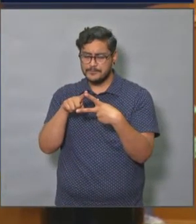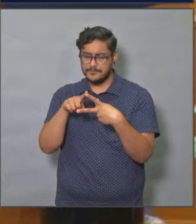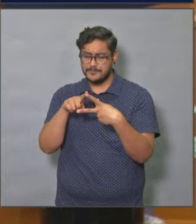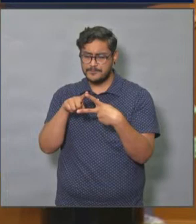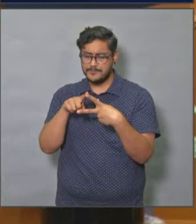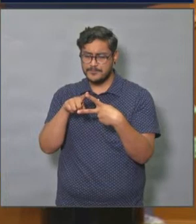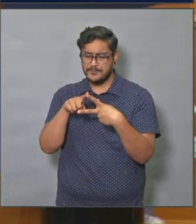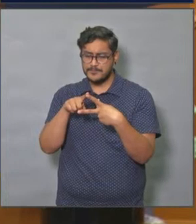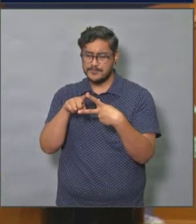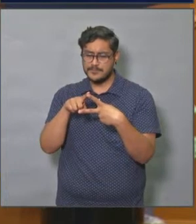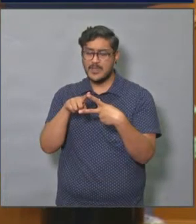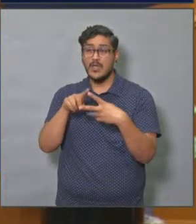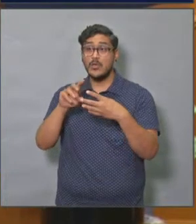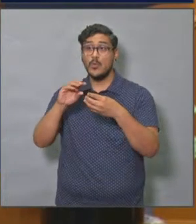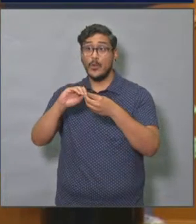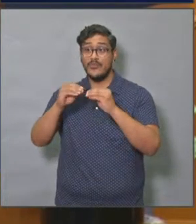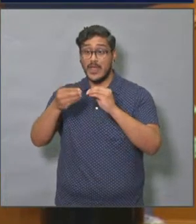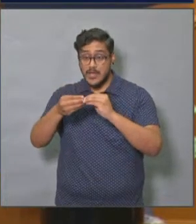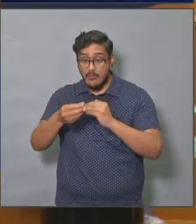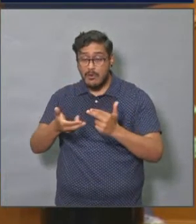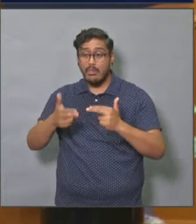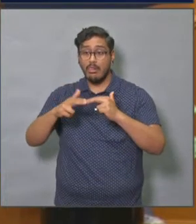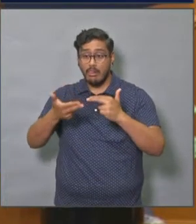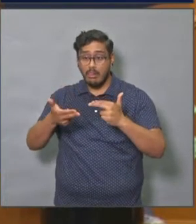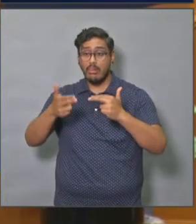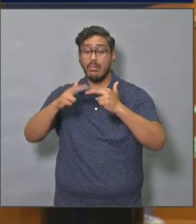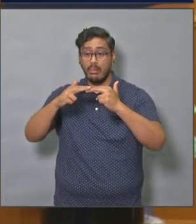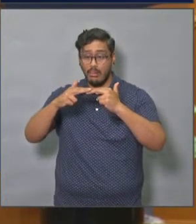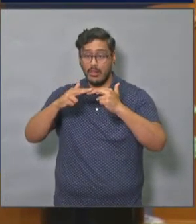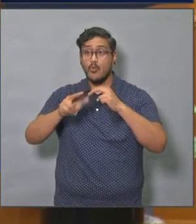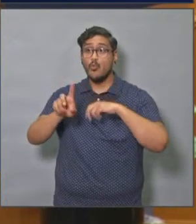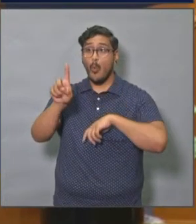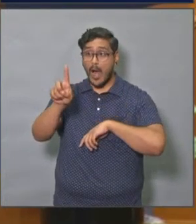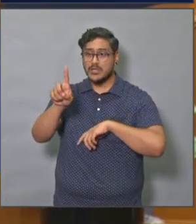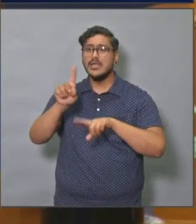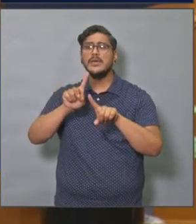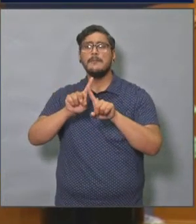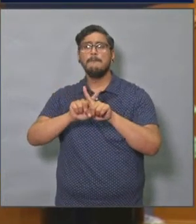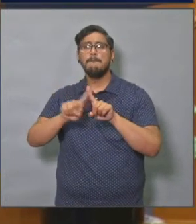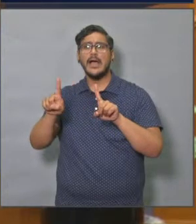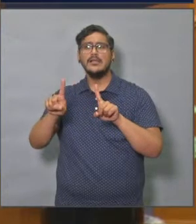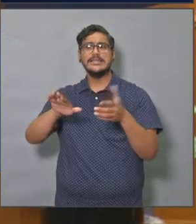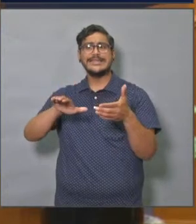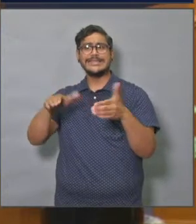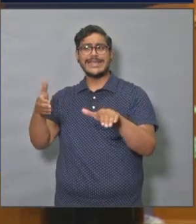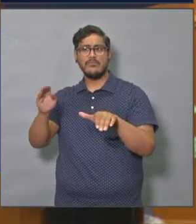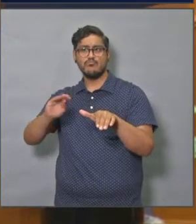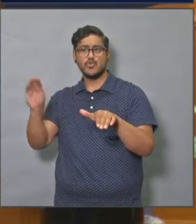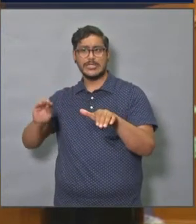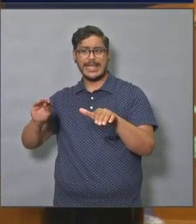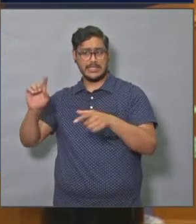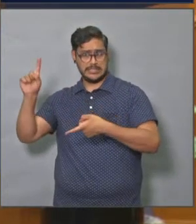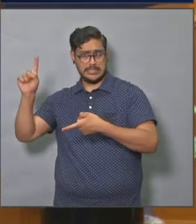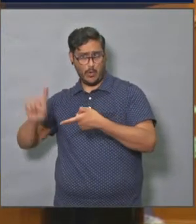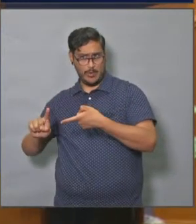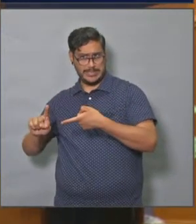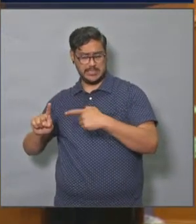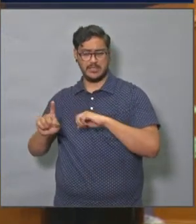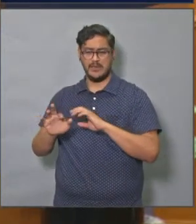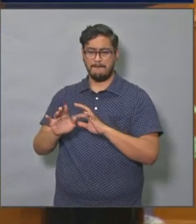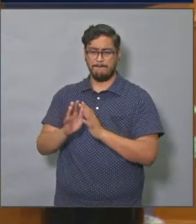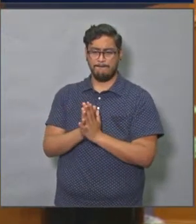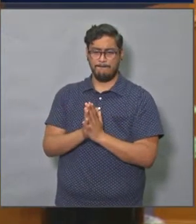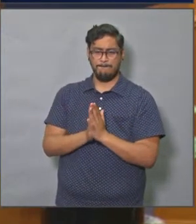number increasing above 1, but the death rate decreasing, do we think that is due to